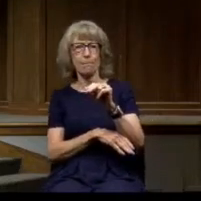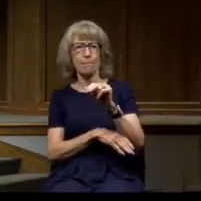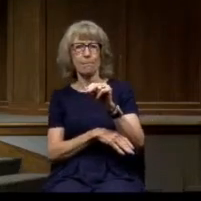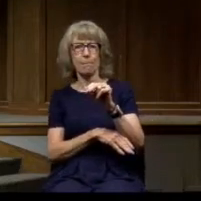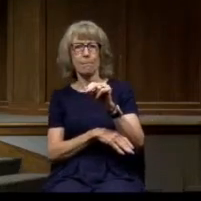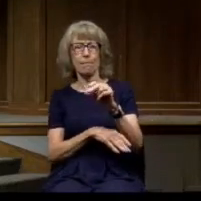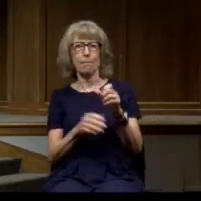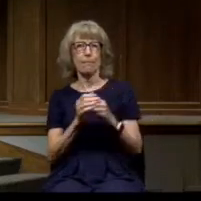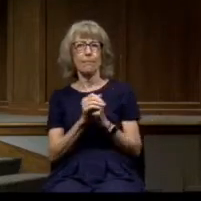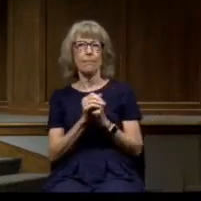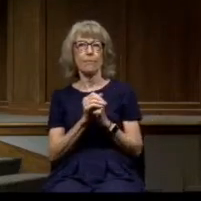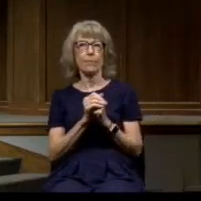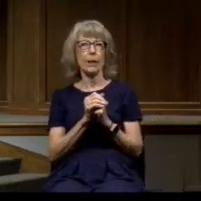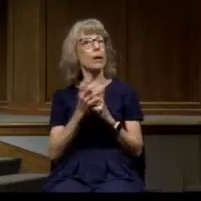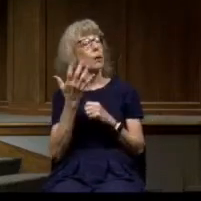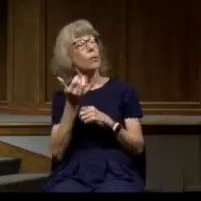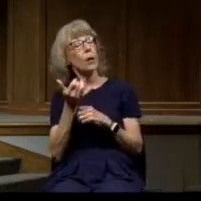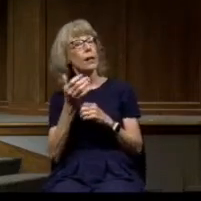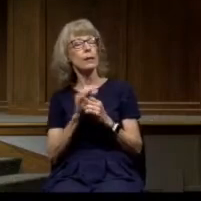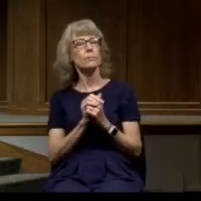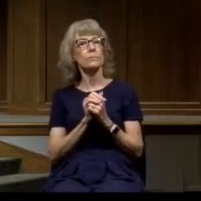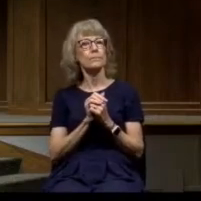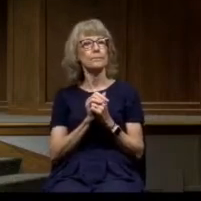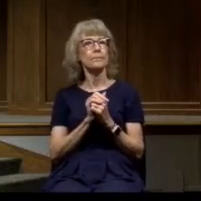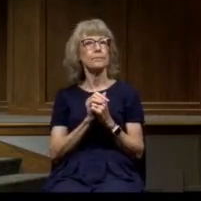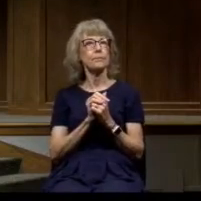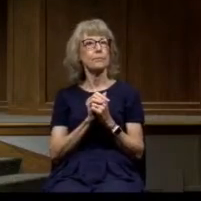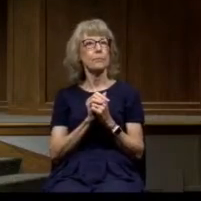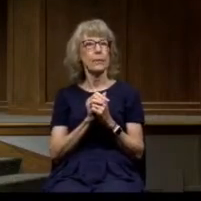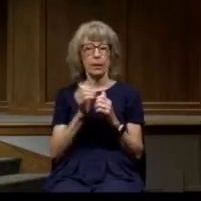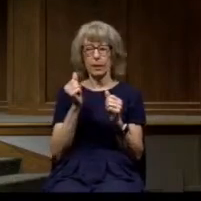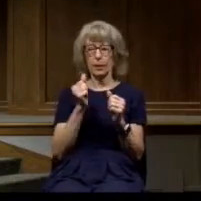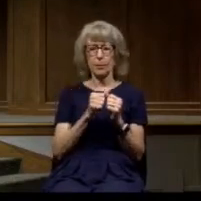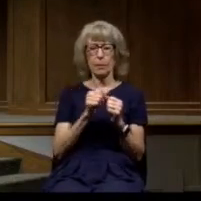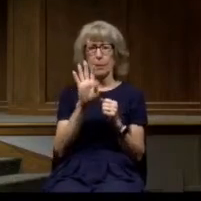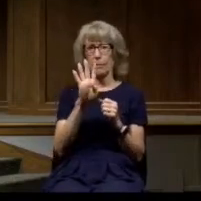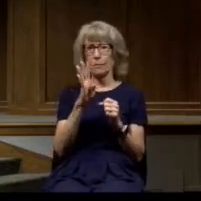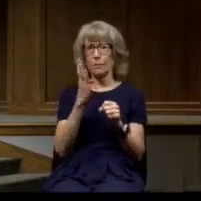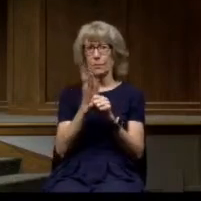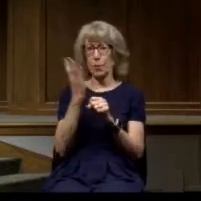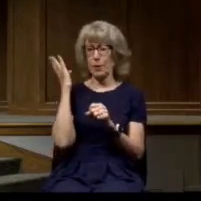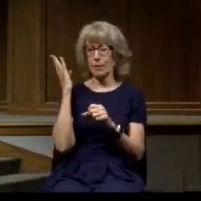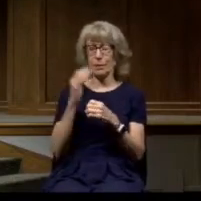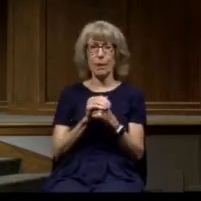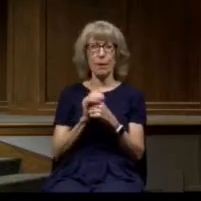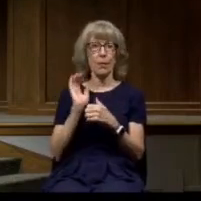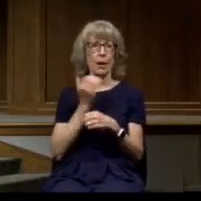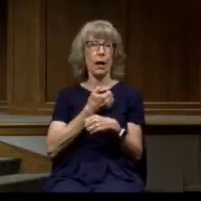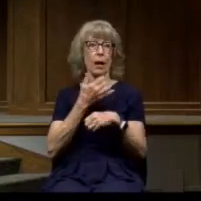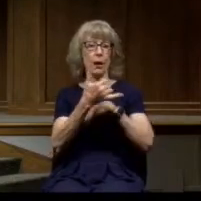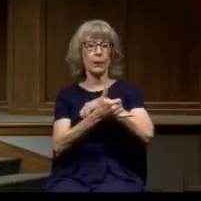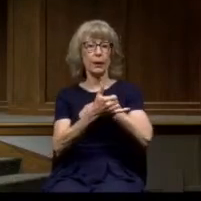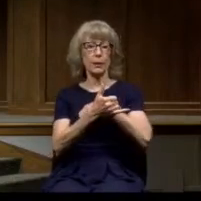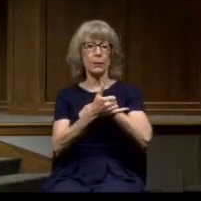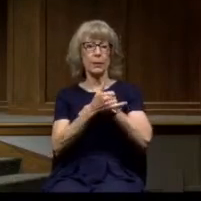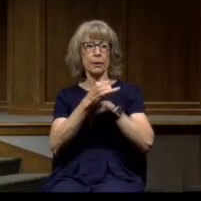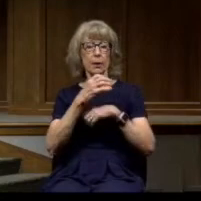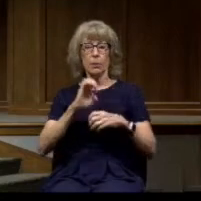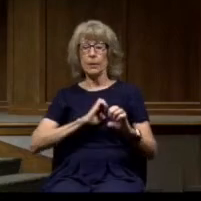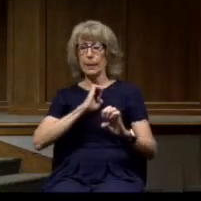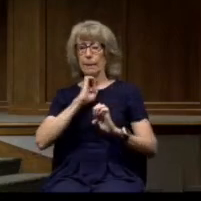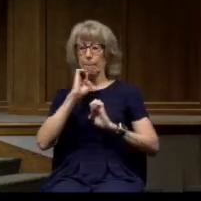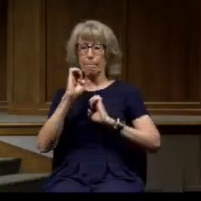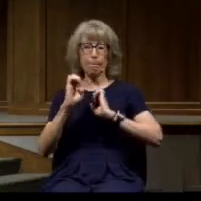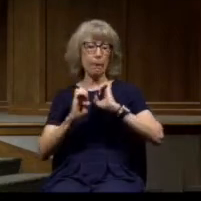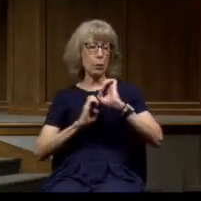all." "Well, why is that?" "Well, if you remember, 4 years ago, our country became so emotionally invested in this